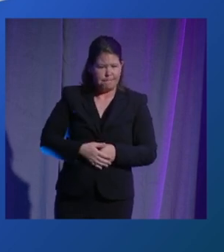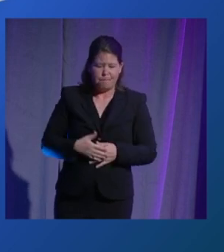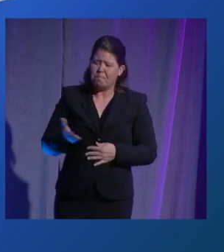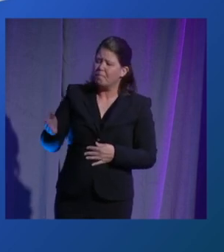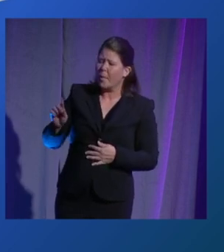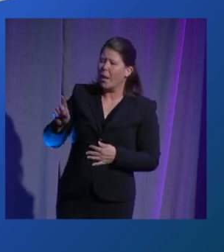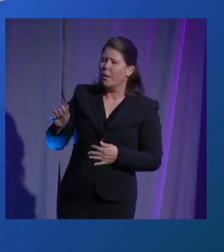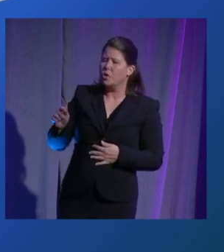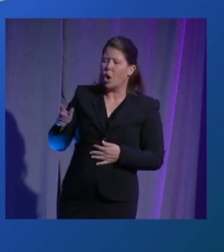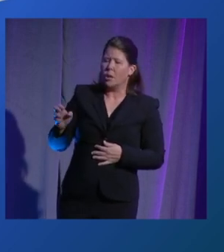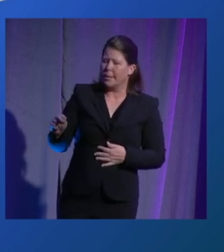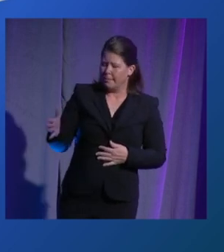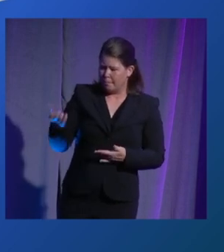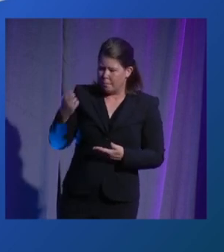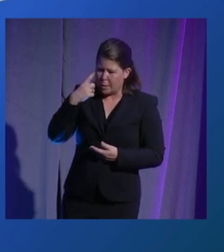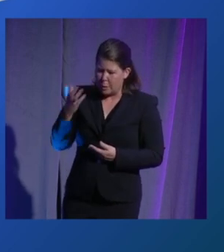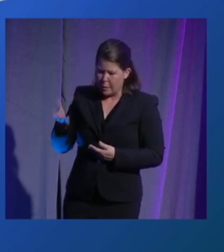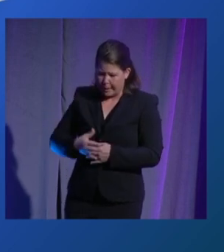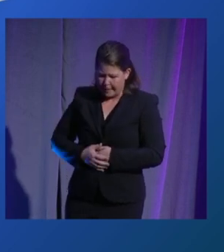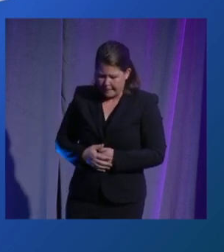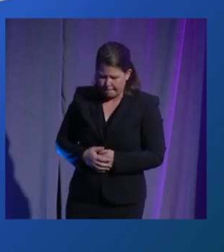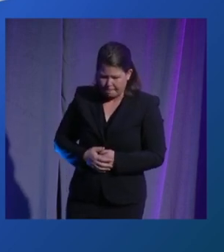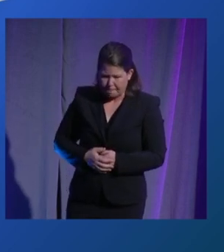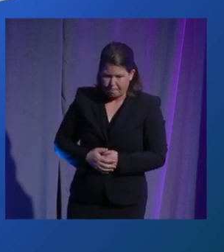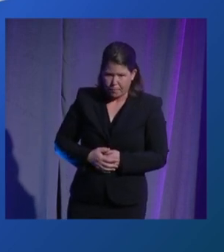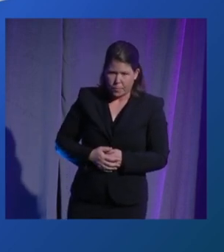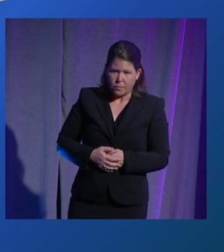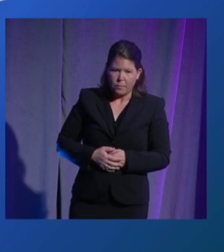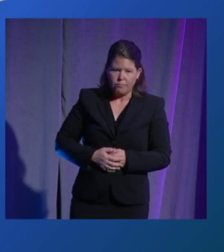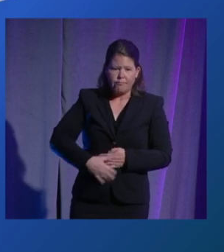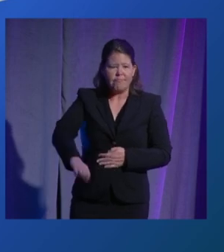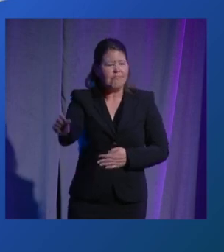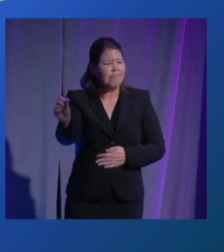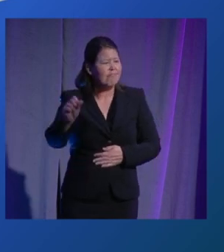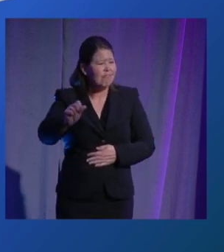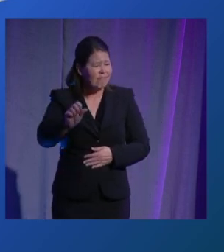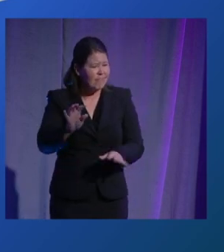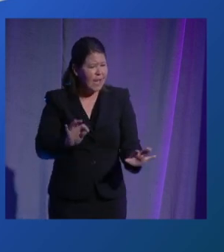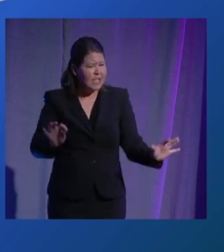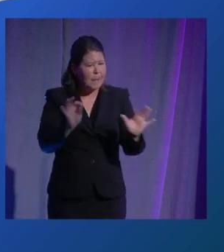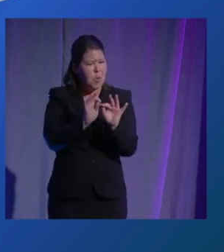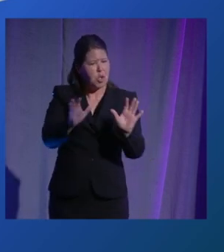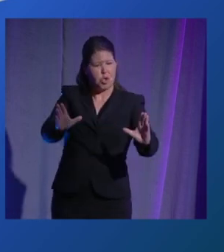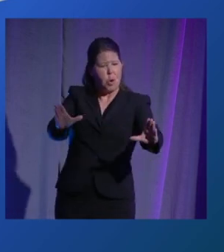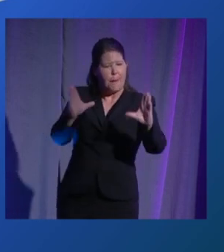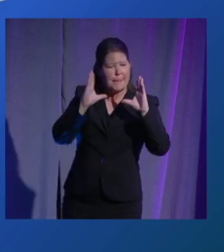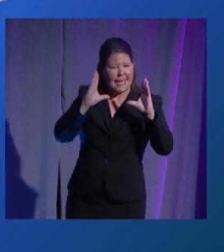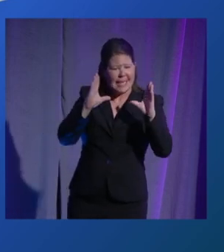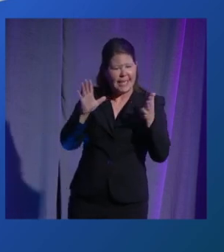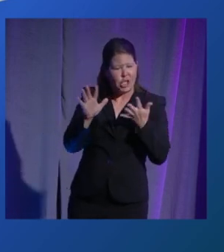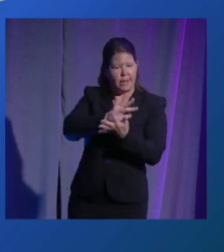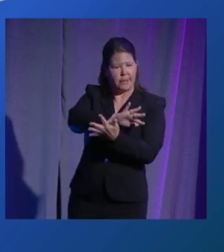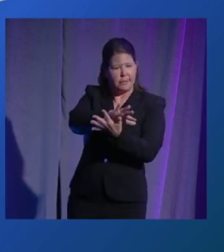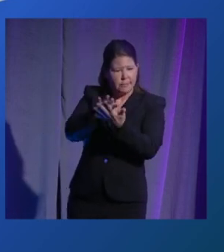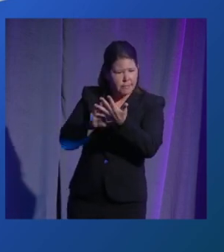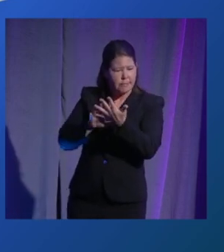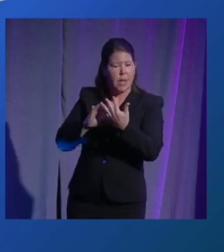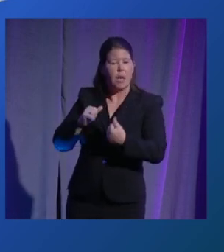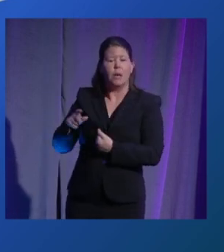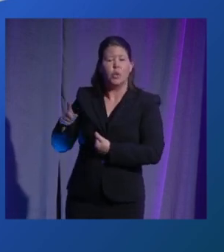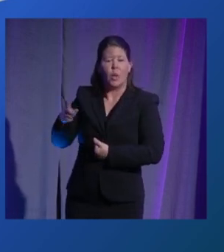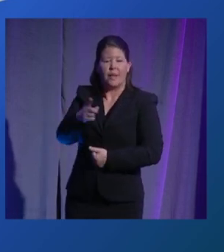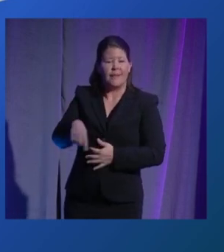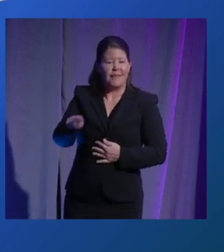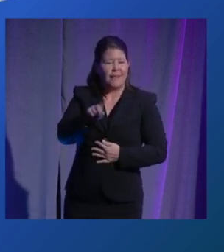know I mentioned earlier on about about adapt adaptive intelligence you know capability these are tools that are going to be facing you know